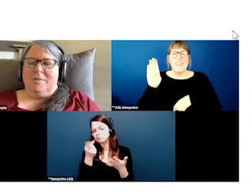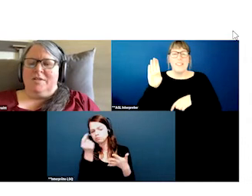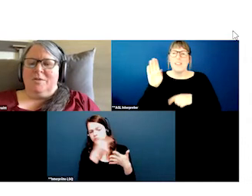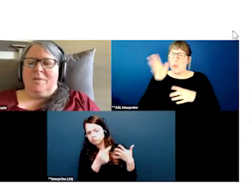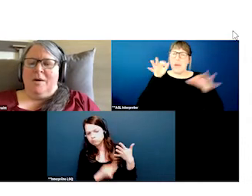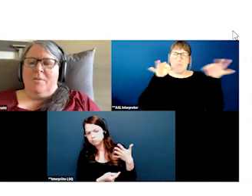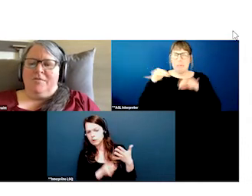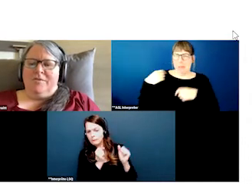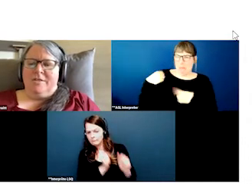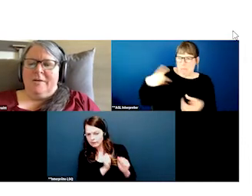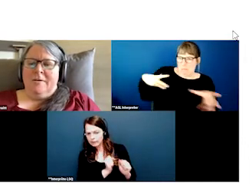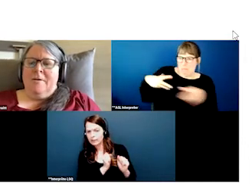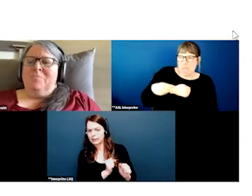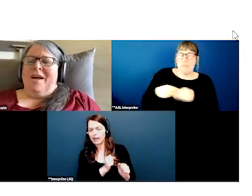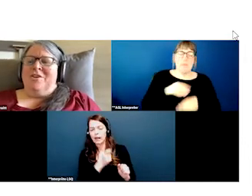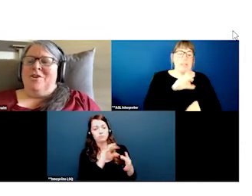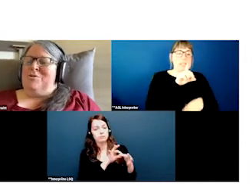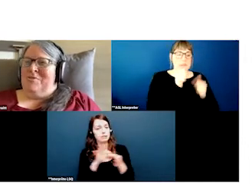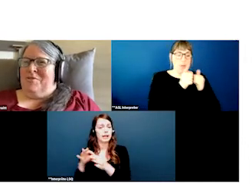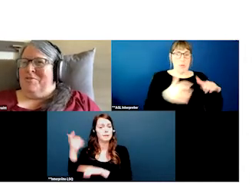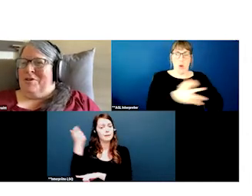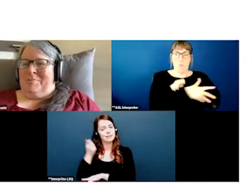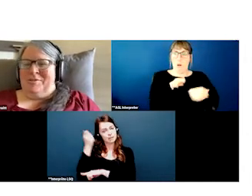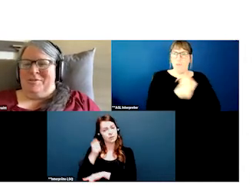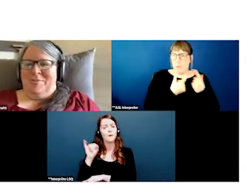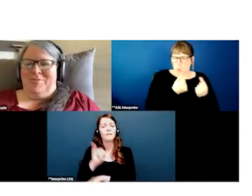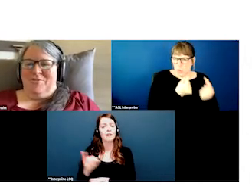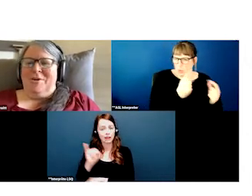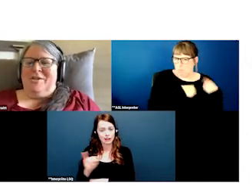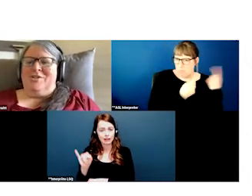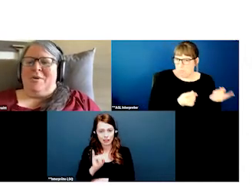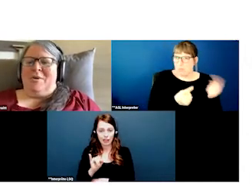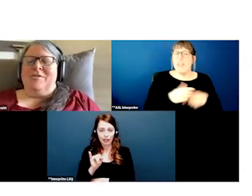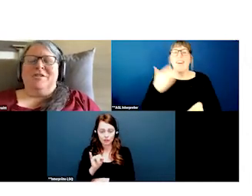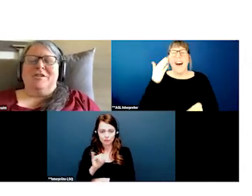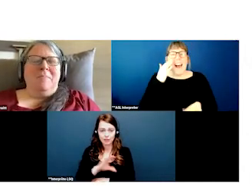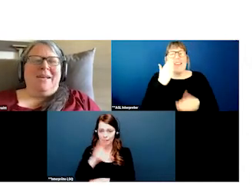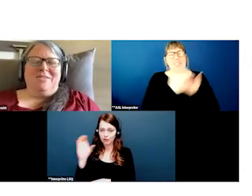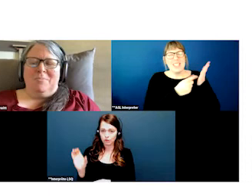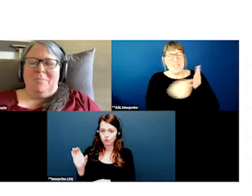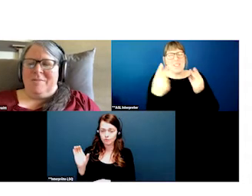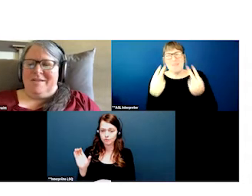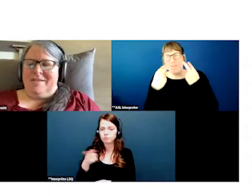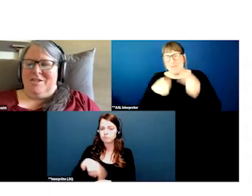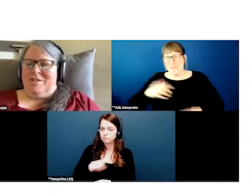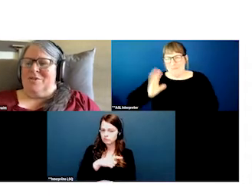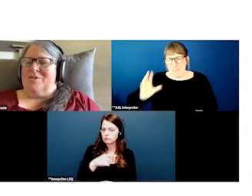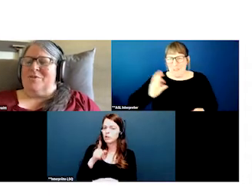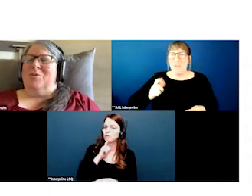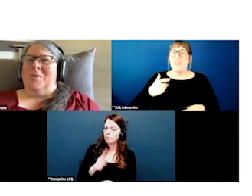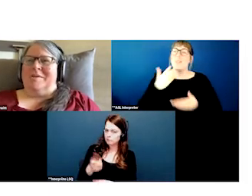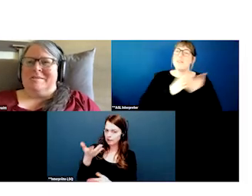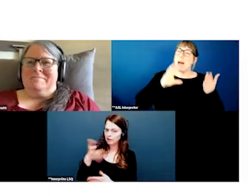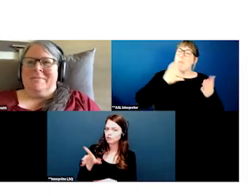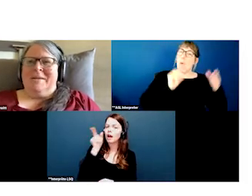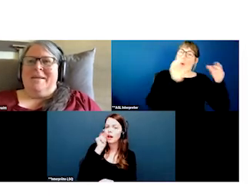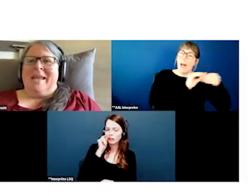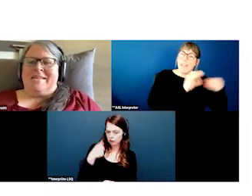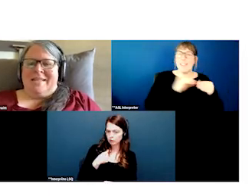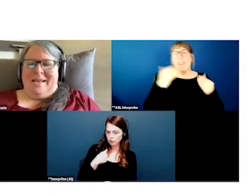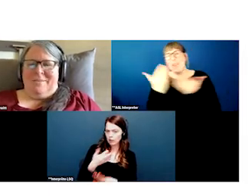doing at Disability Without Poverty. I know some of you have heard me talk before, so I'm going to combine some old messages with some new